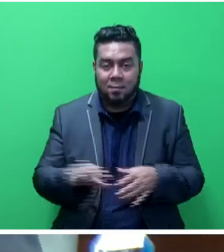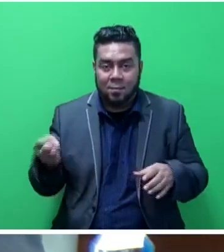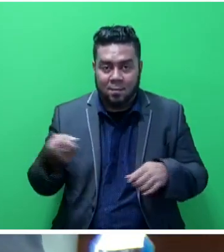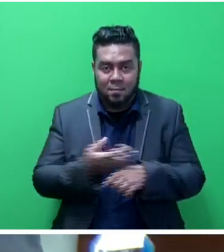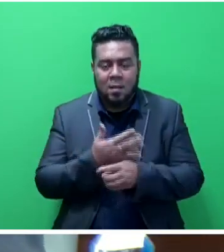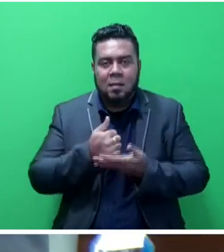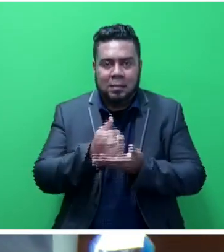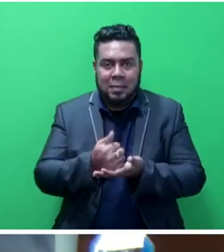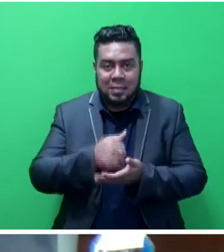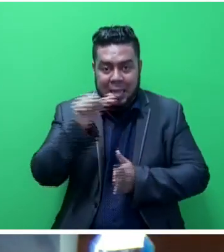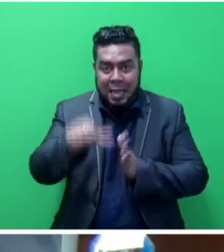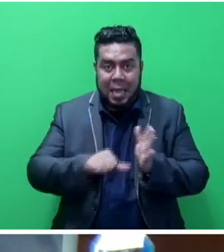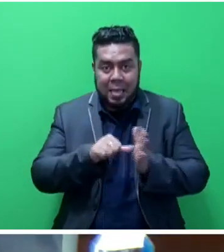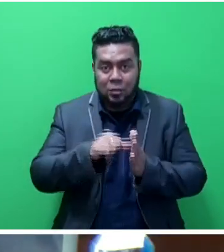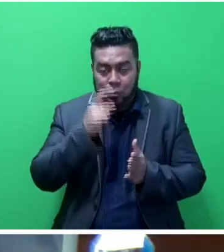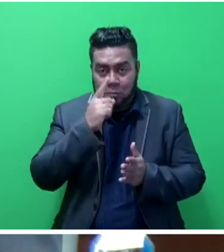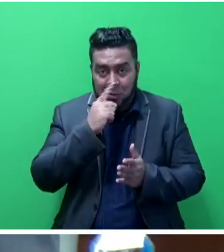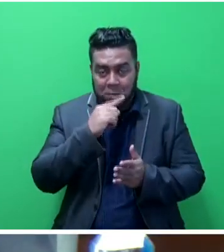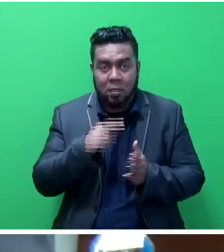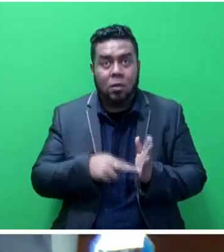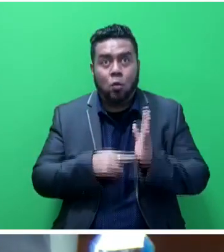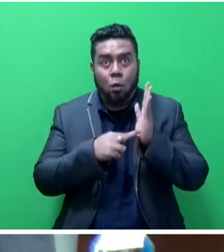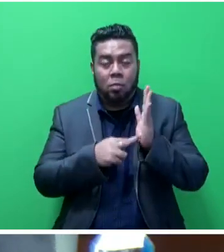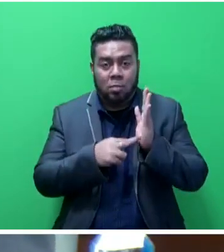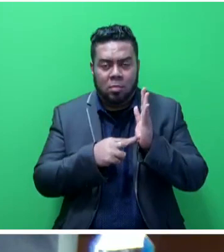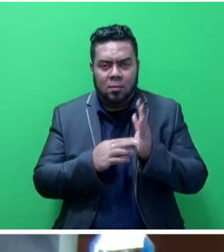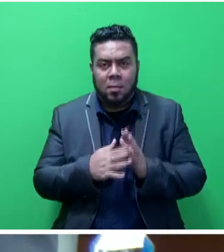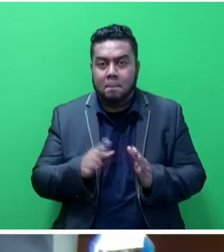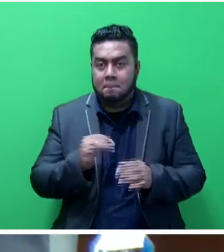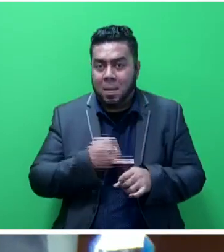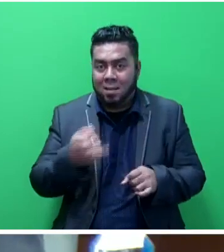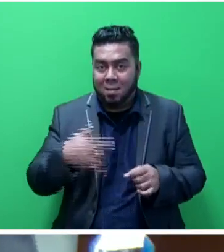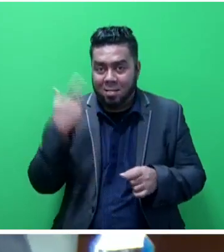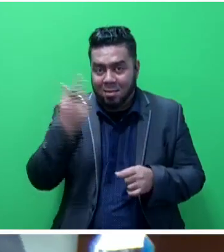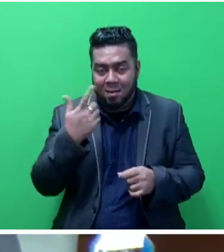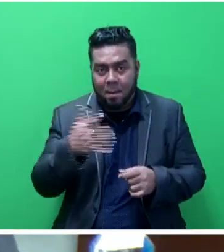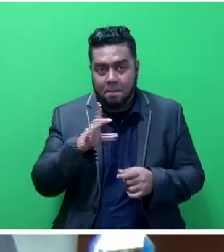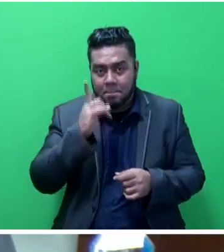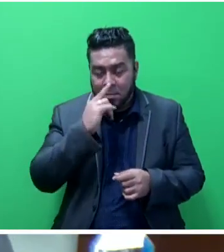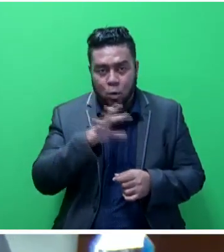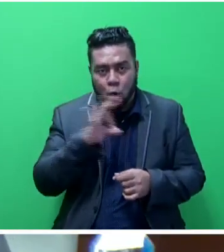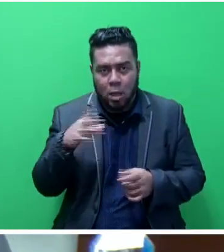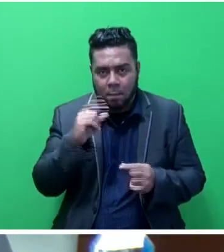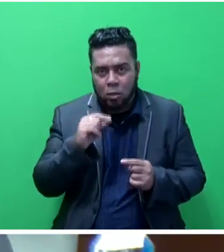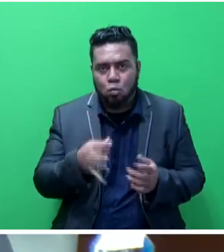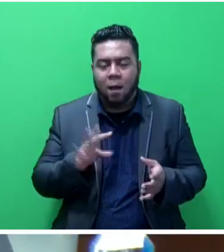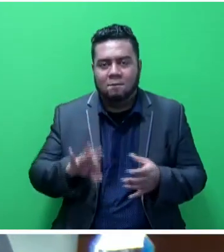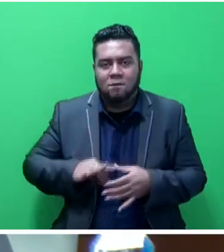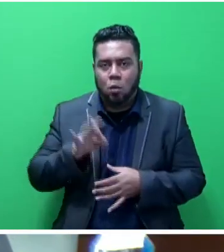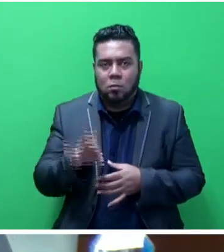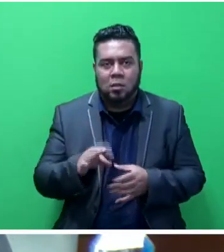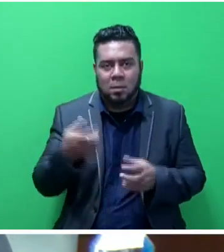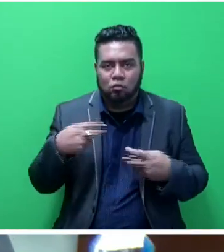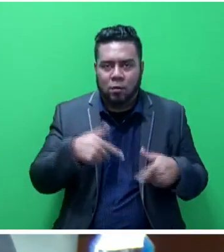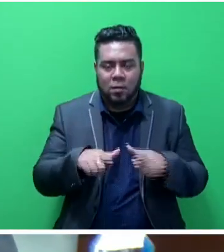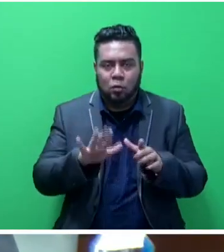and aged people in the Northern Division, medical care to Fijians who otherwise wouldn't be able to afford it by traveling to